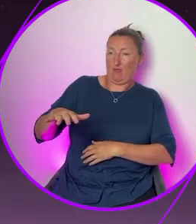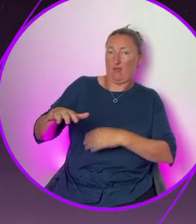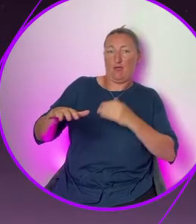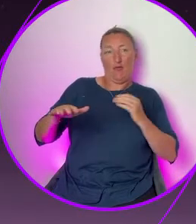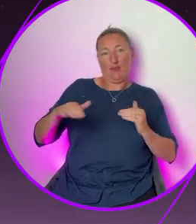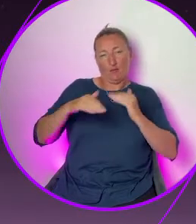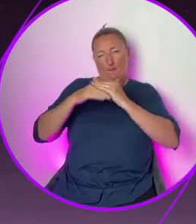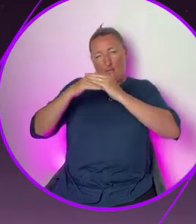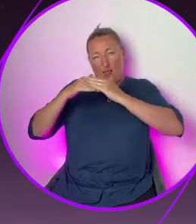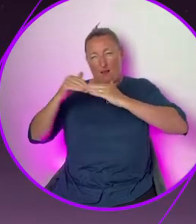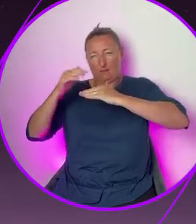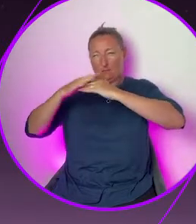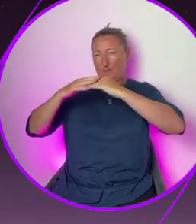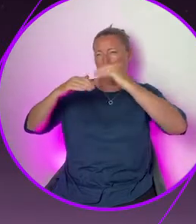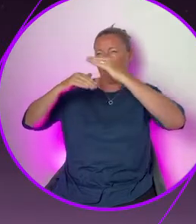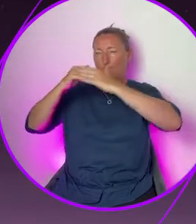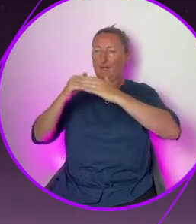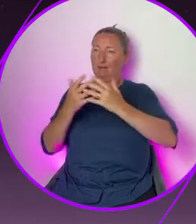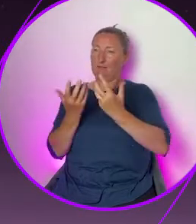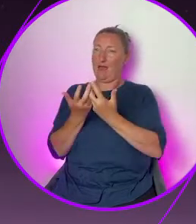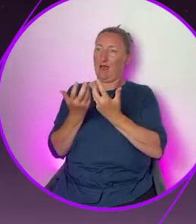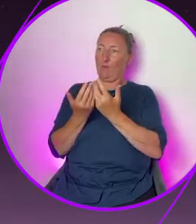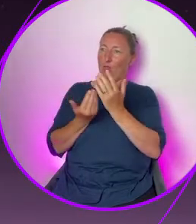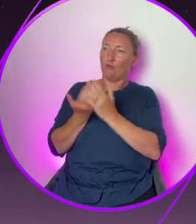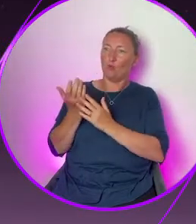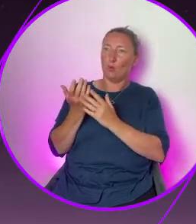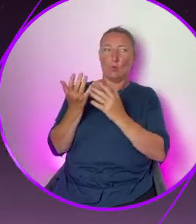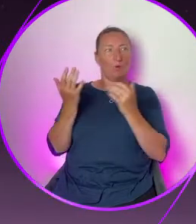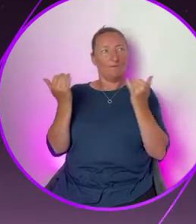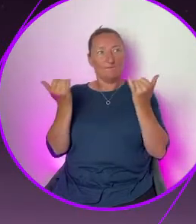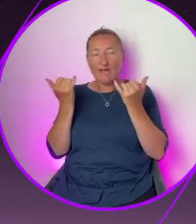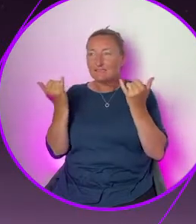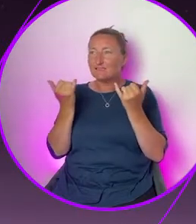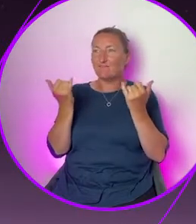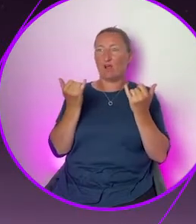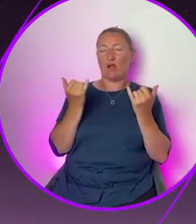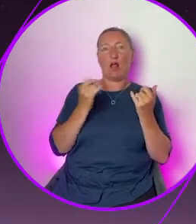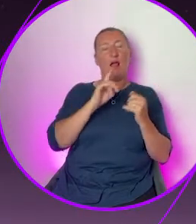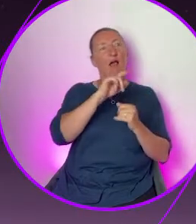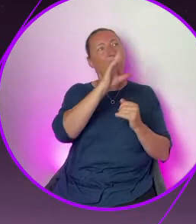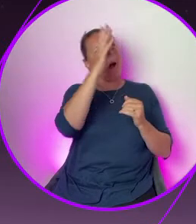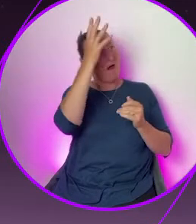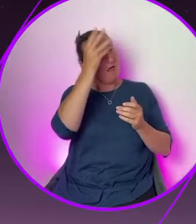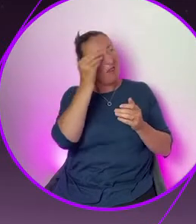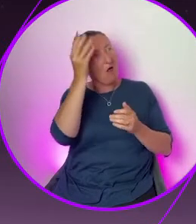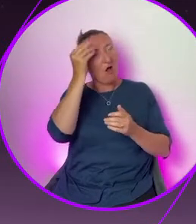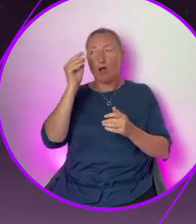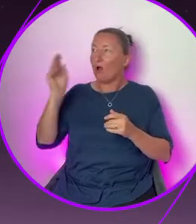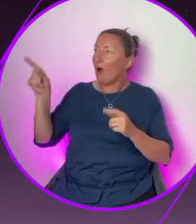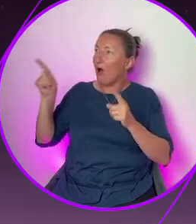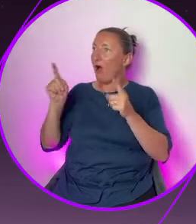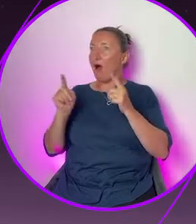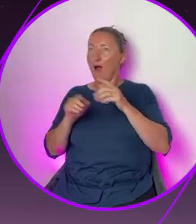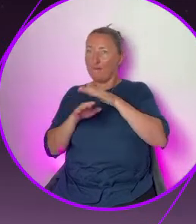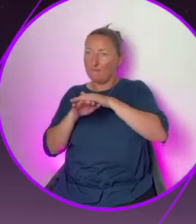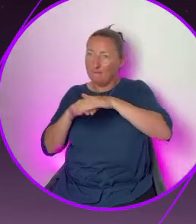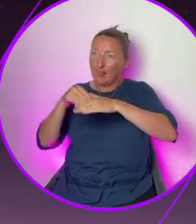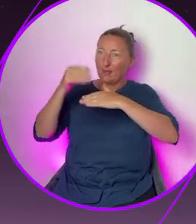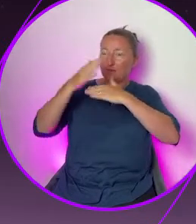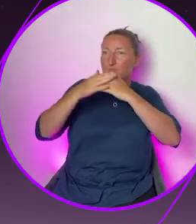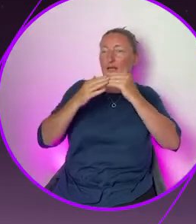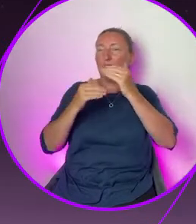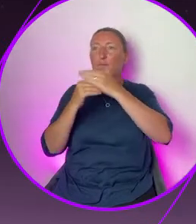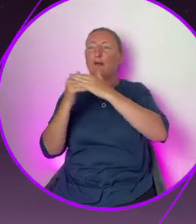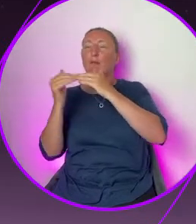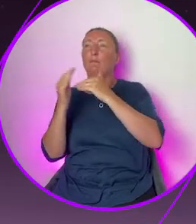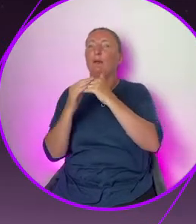industry and festival circuit. So we can point to Sundance and the New Frontier program that launched in 2007, which was one of the